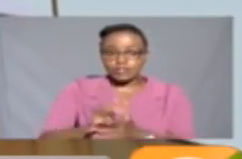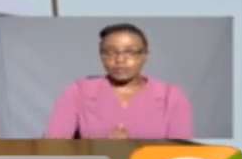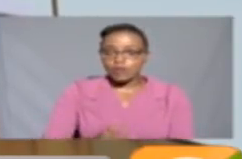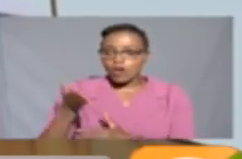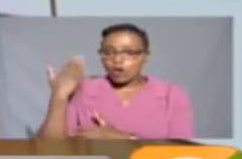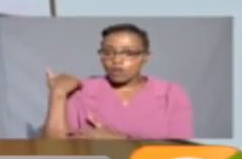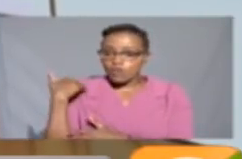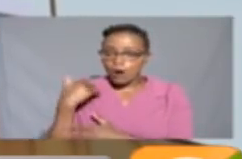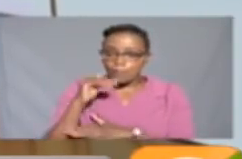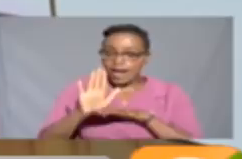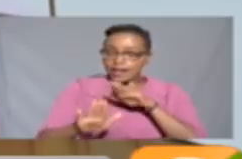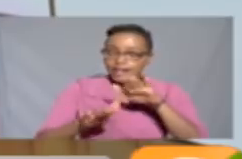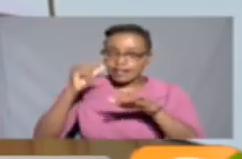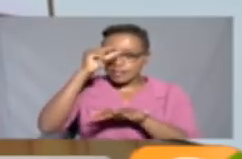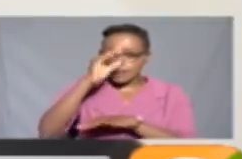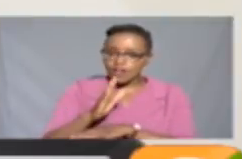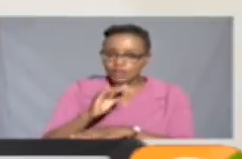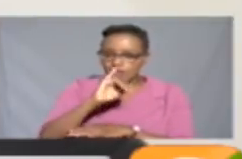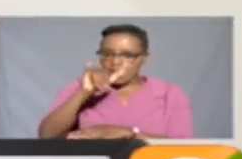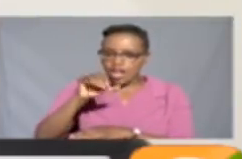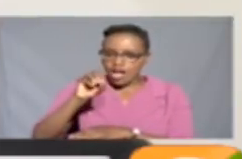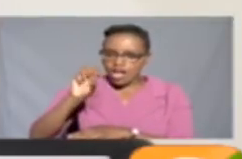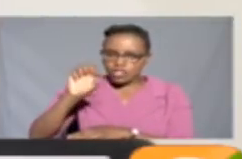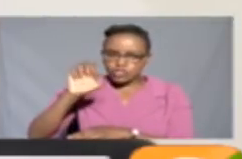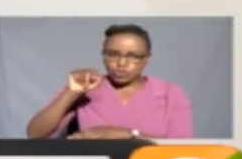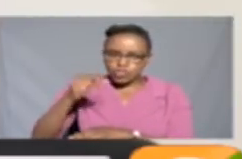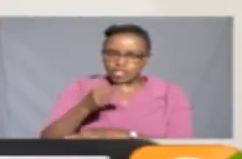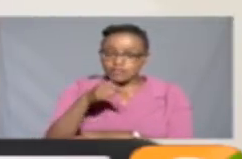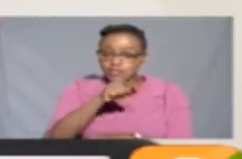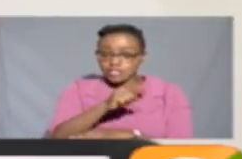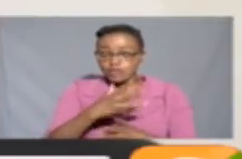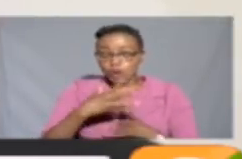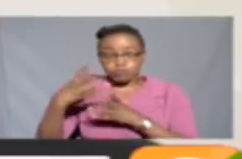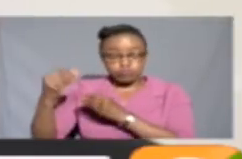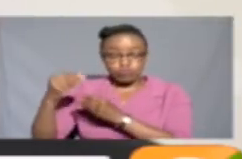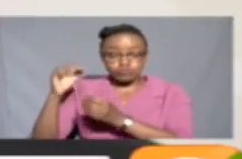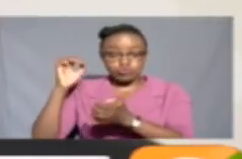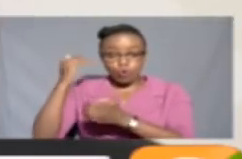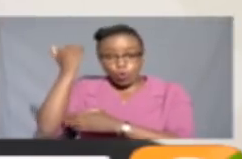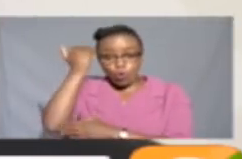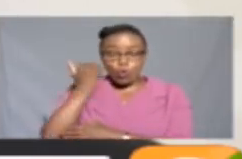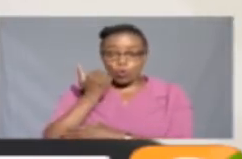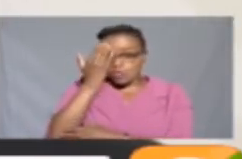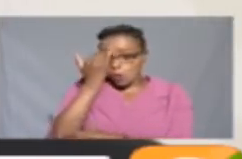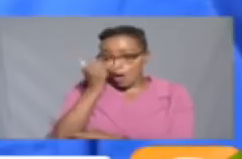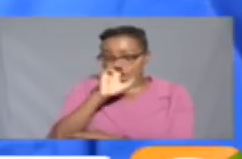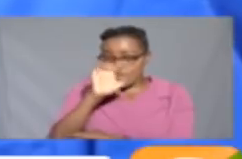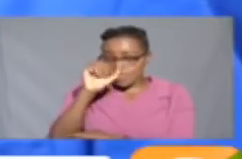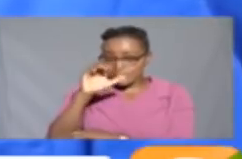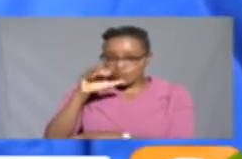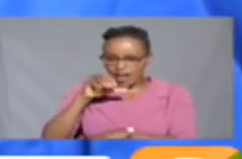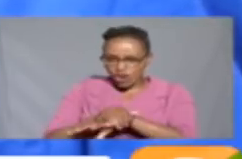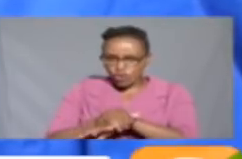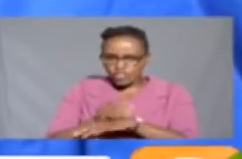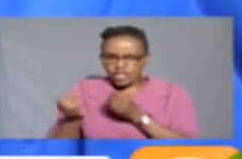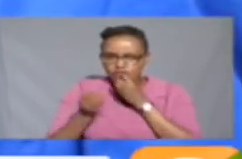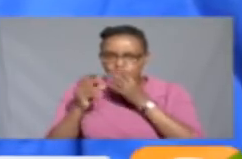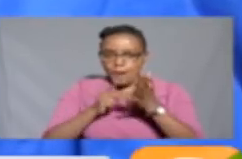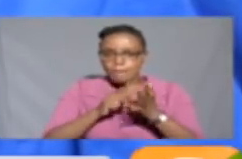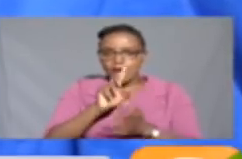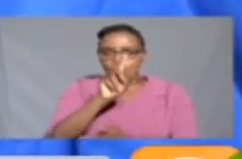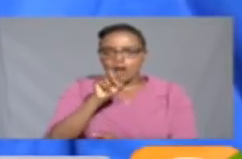Former Kirinyaga Governor Joseph Ndathi could also be heading to the dock after EACC established he paid